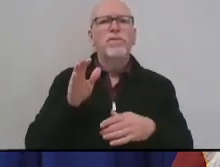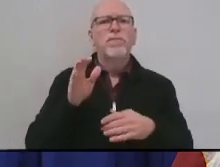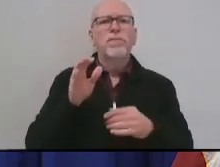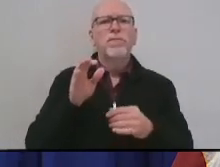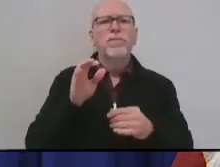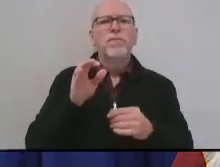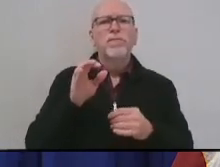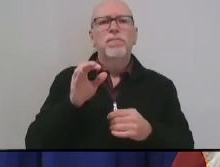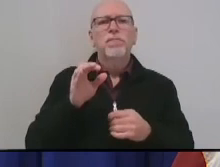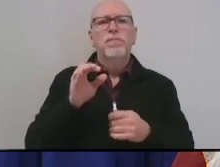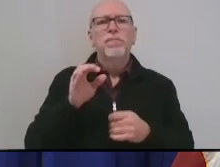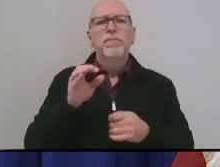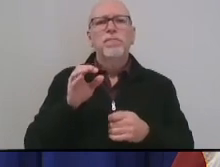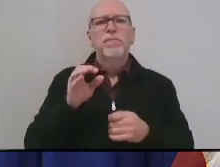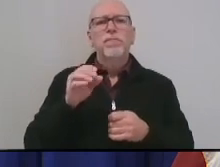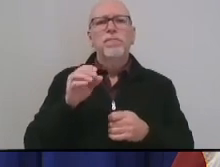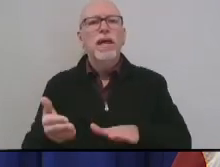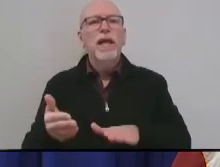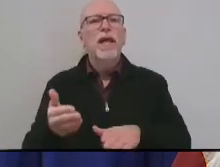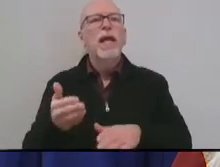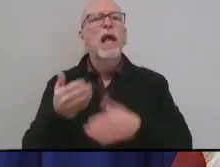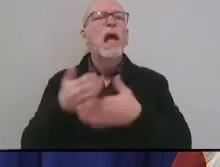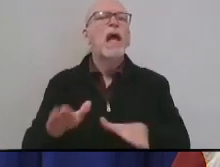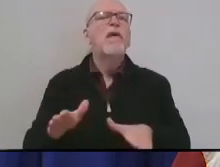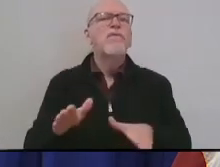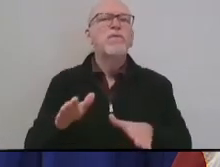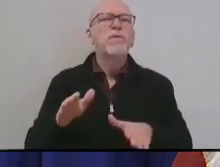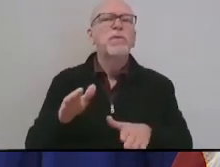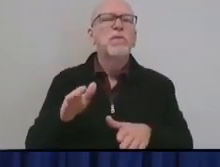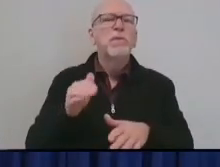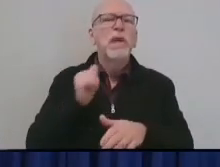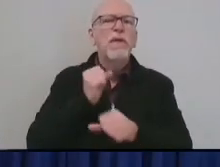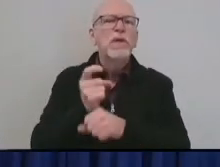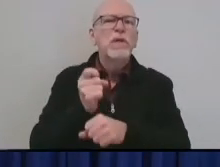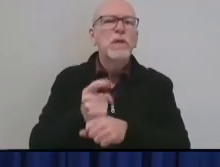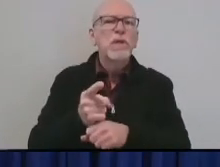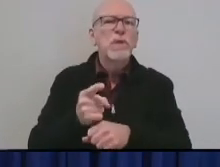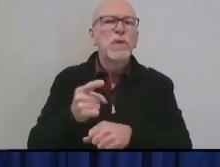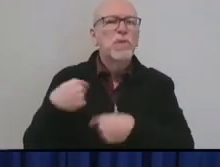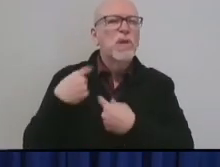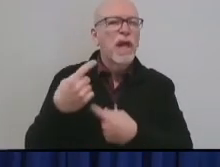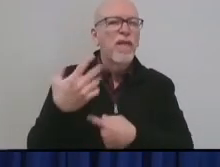we talked before about 105 years. We're